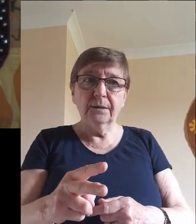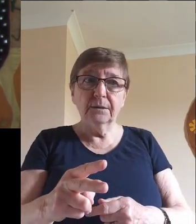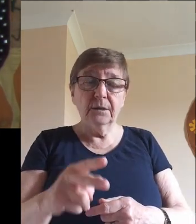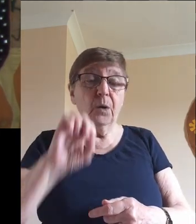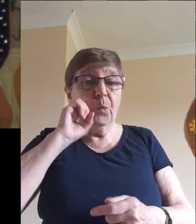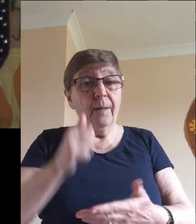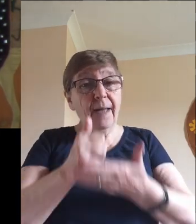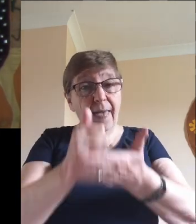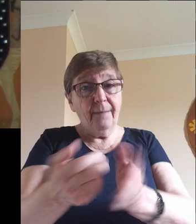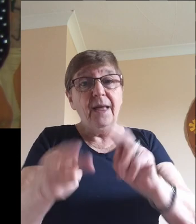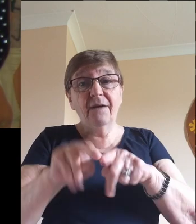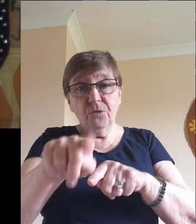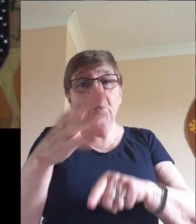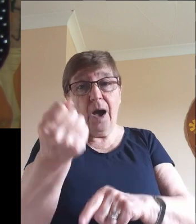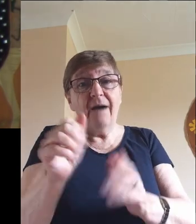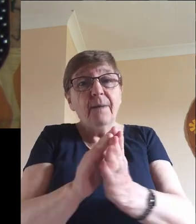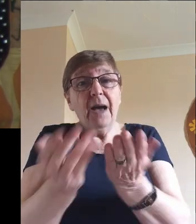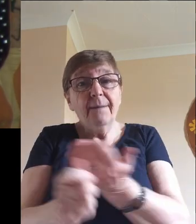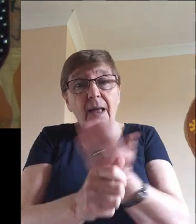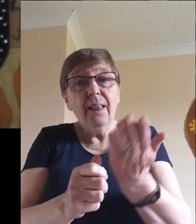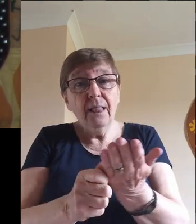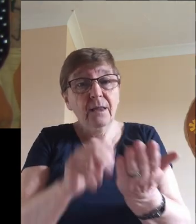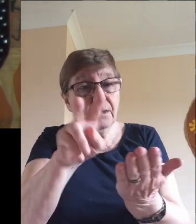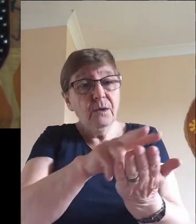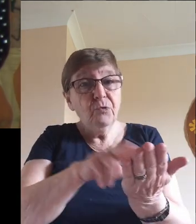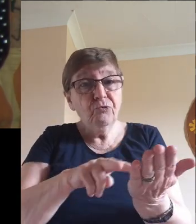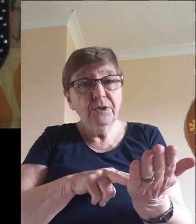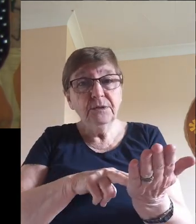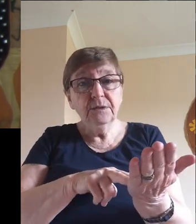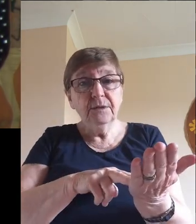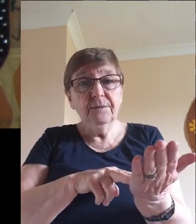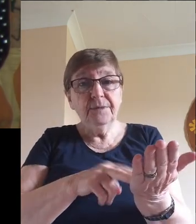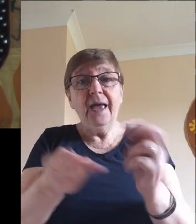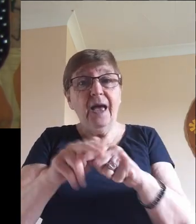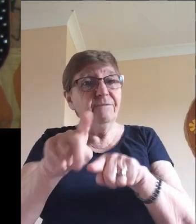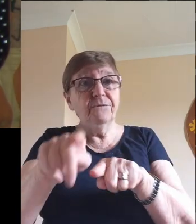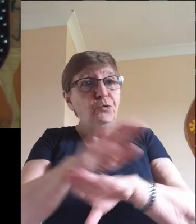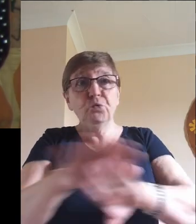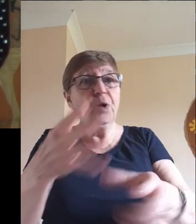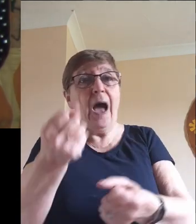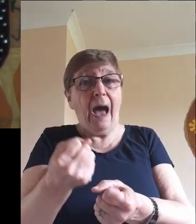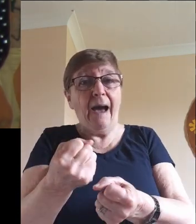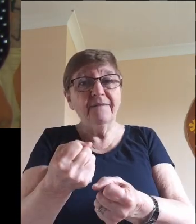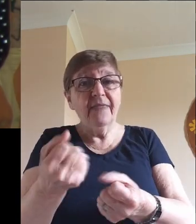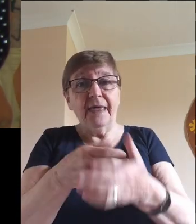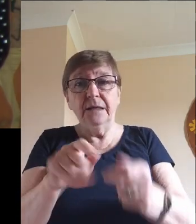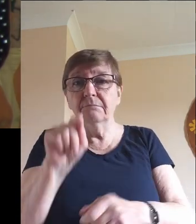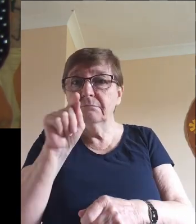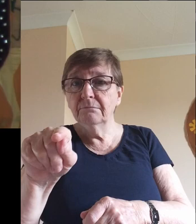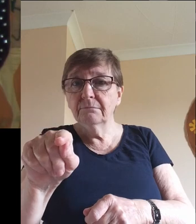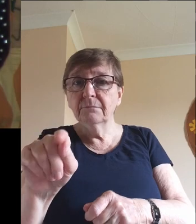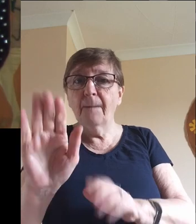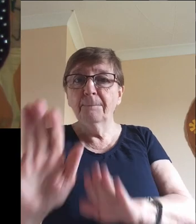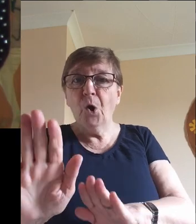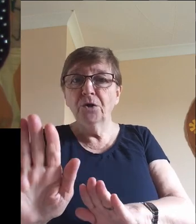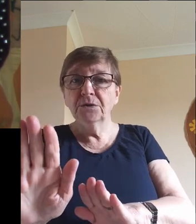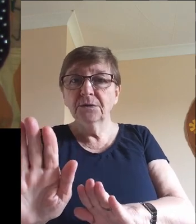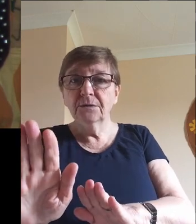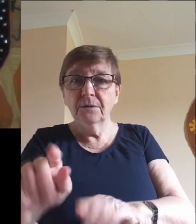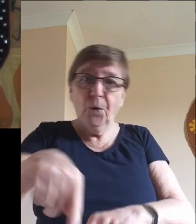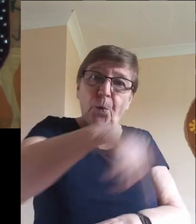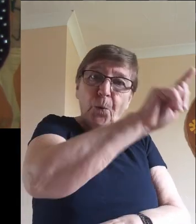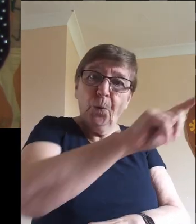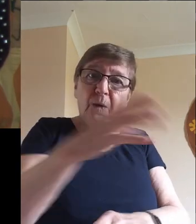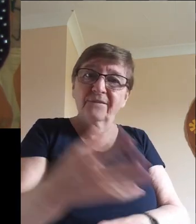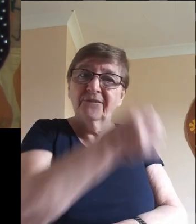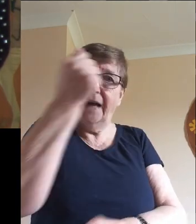your Bibles open at Isaiah 53. So if you've not got that now, then good chance to press the pause button,